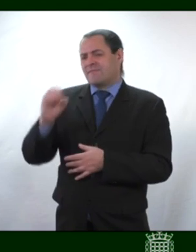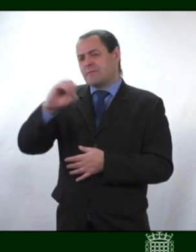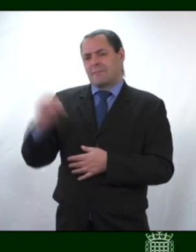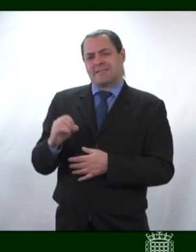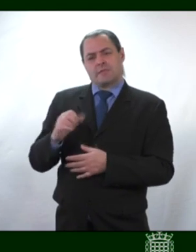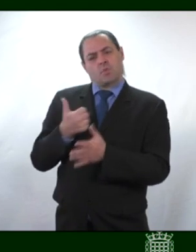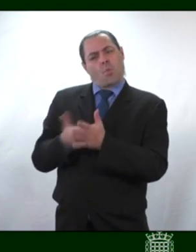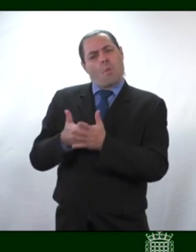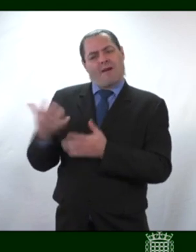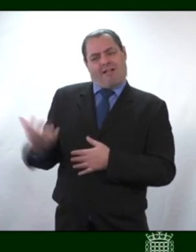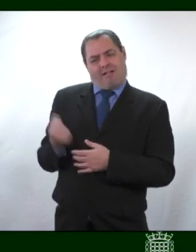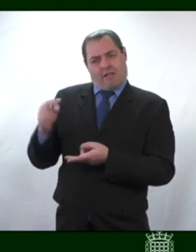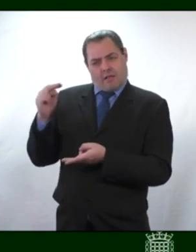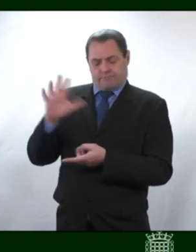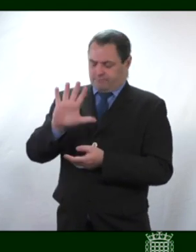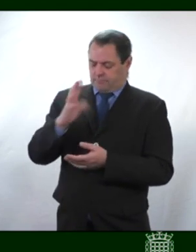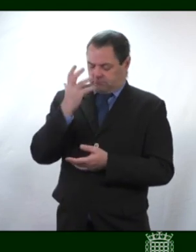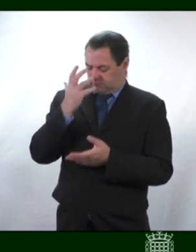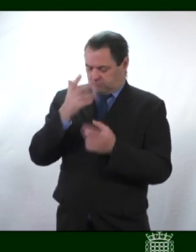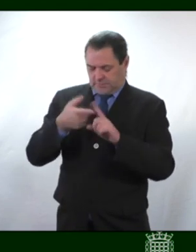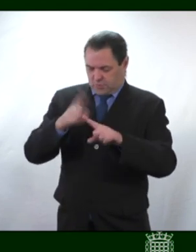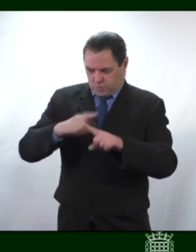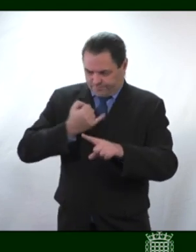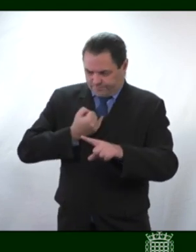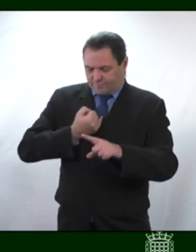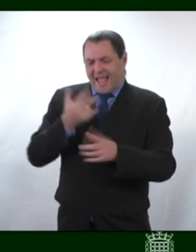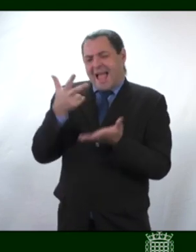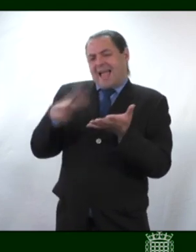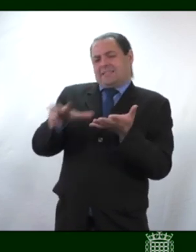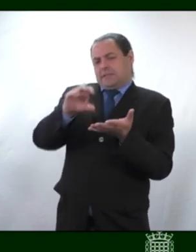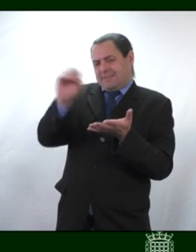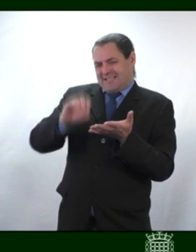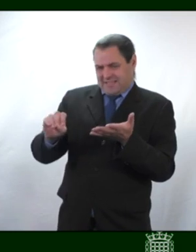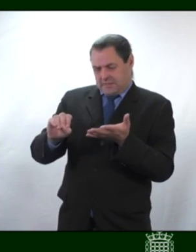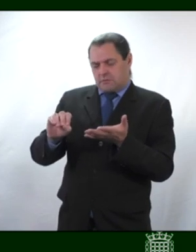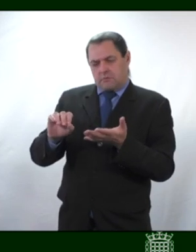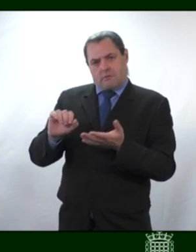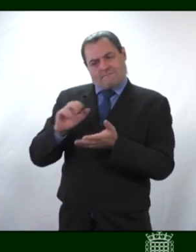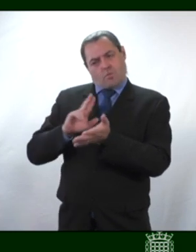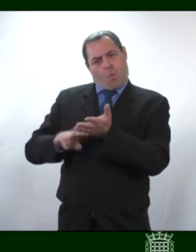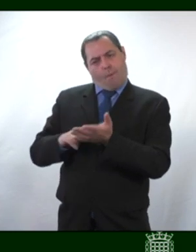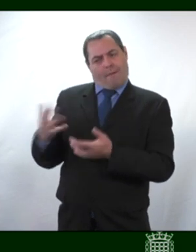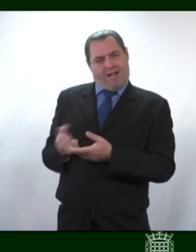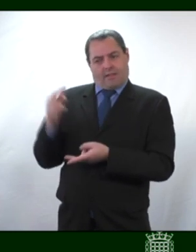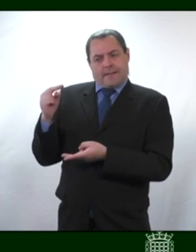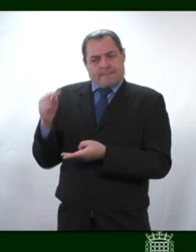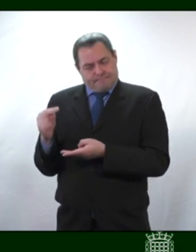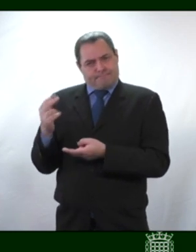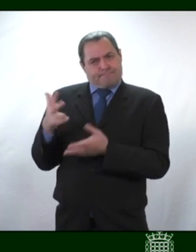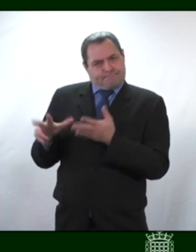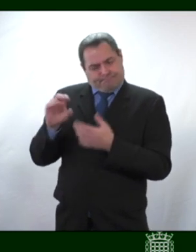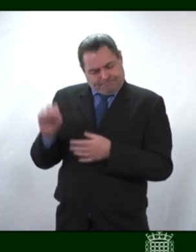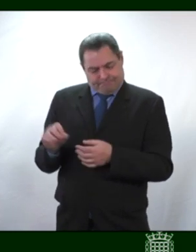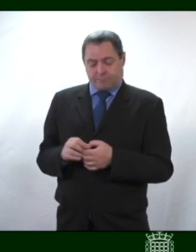of their normal income. 80%, of their normal income. We've also made available up to